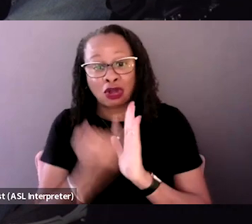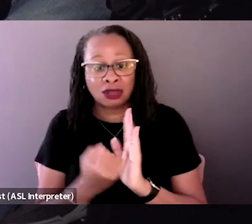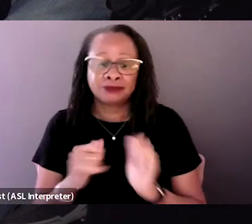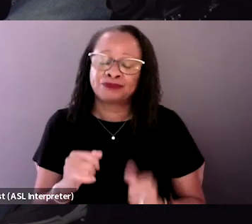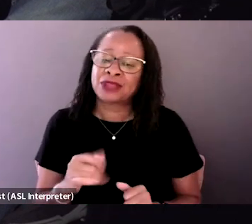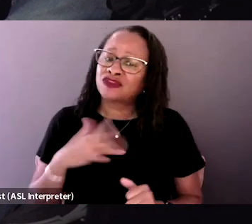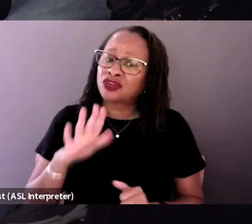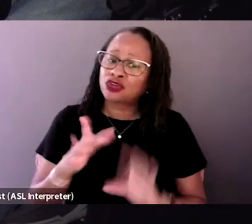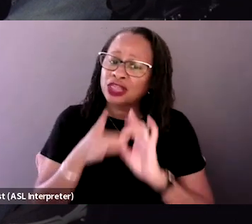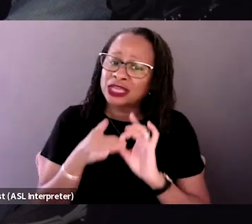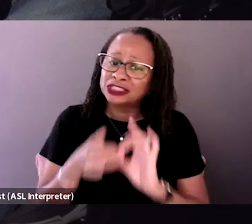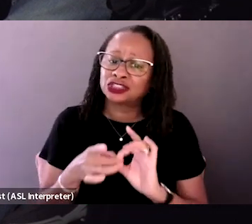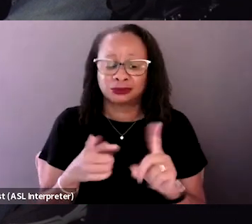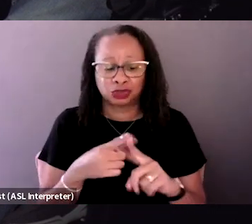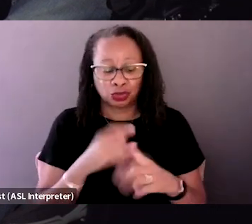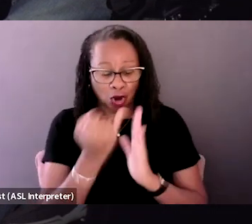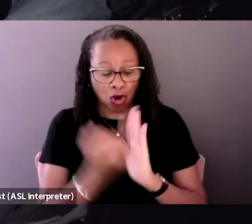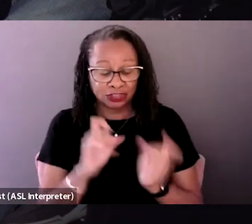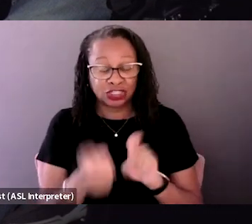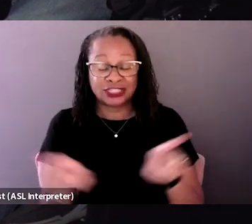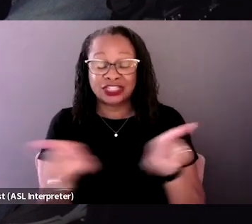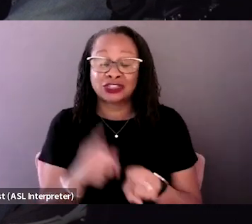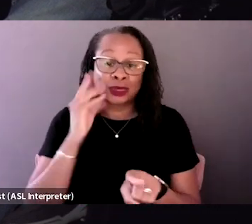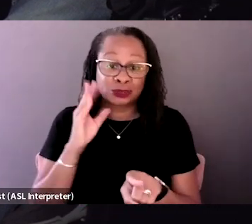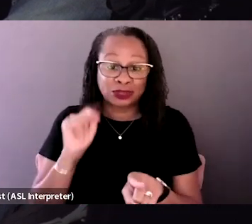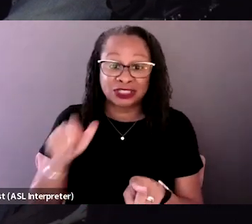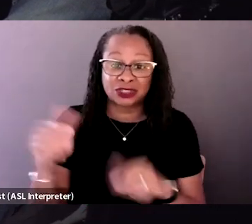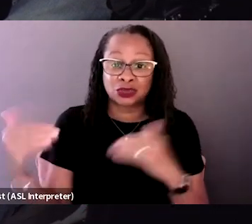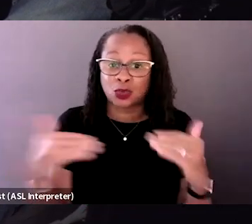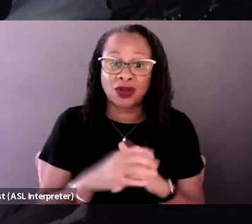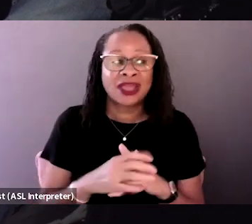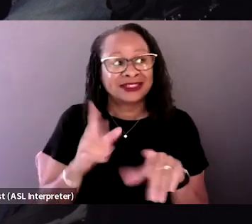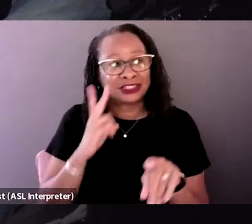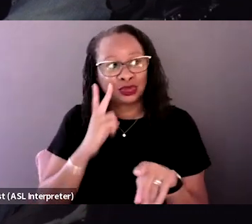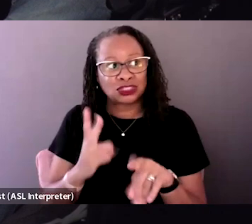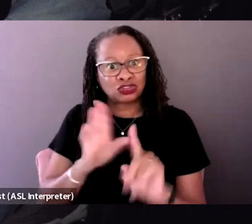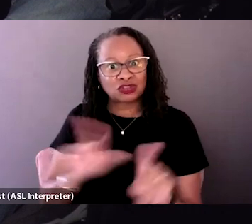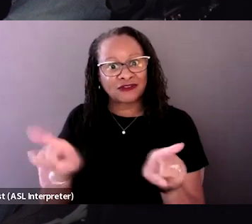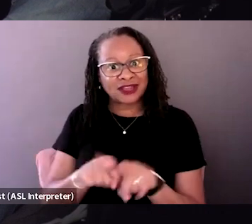to art change as you were experiencing this? Did you see art in a different way, who you are as an artist?